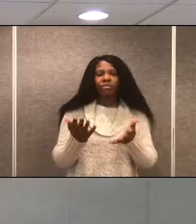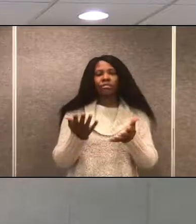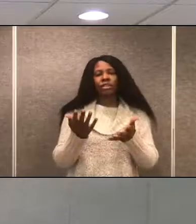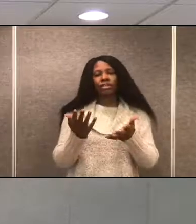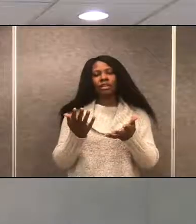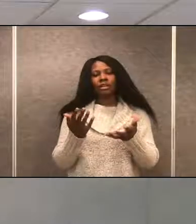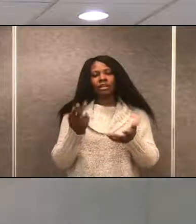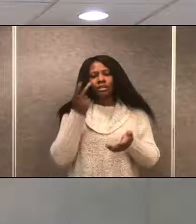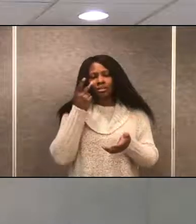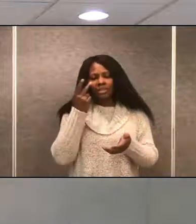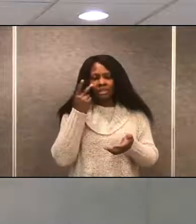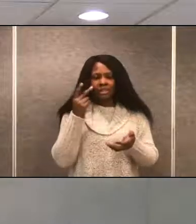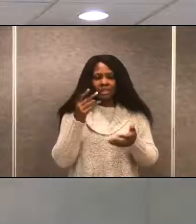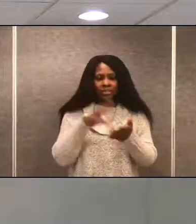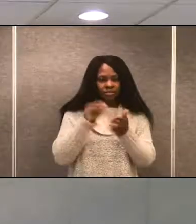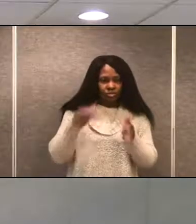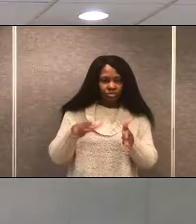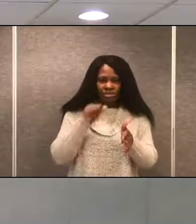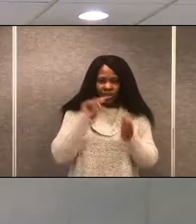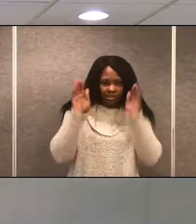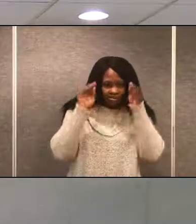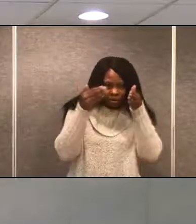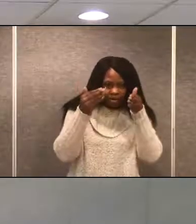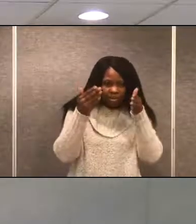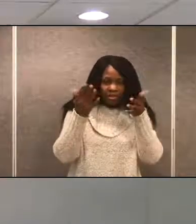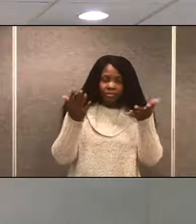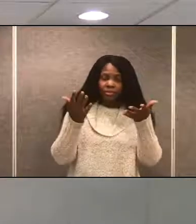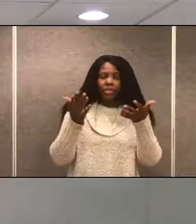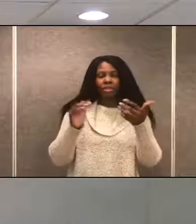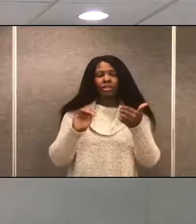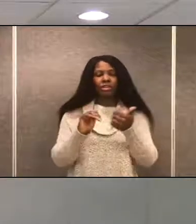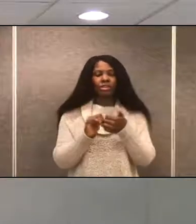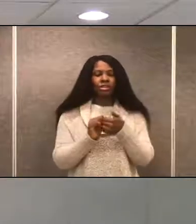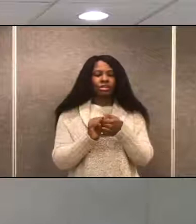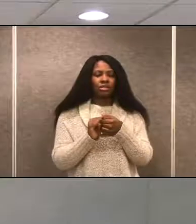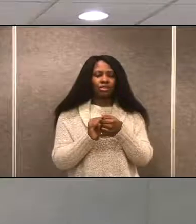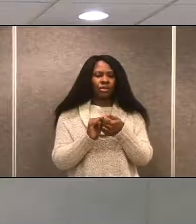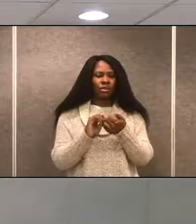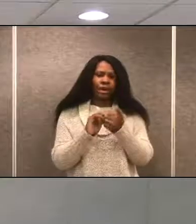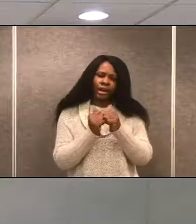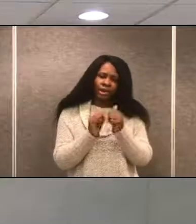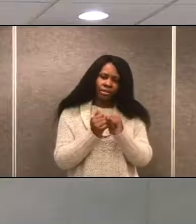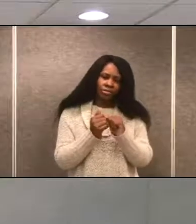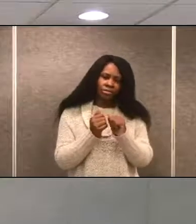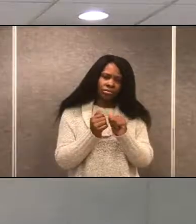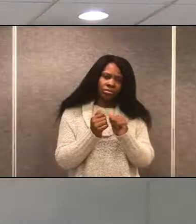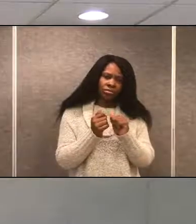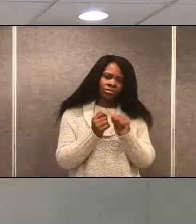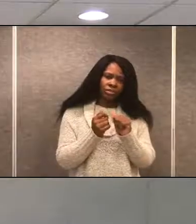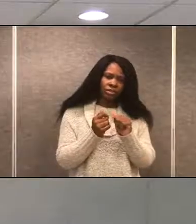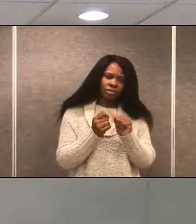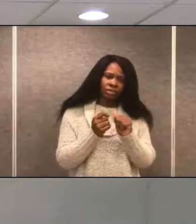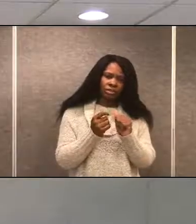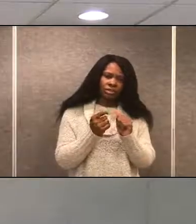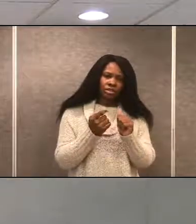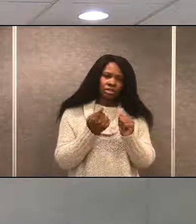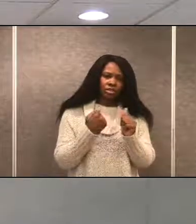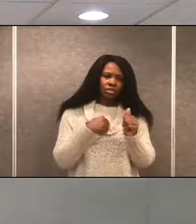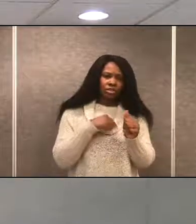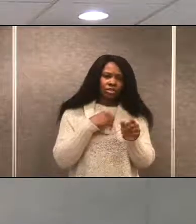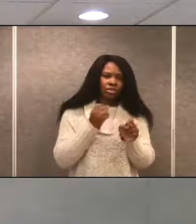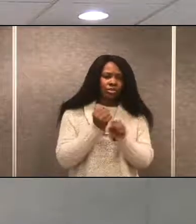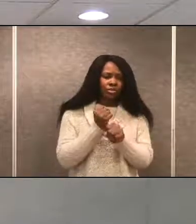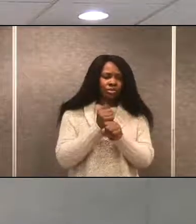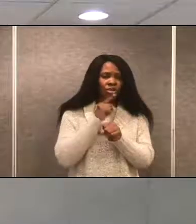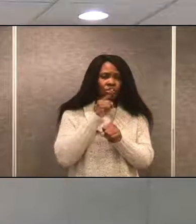to conduct virtual learning? Or what kind of professional training is being done to make sure everyone if they sub, can still